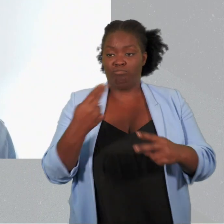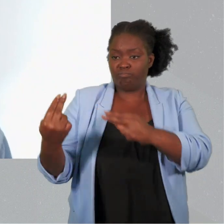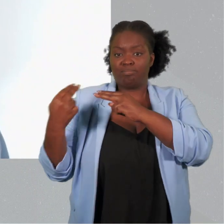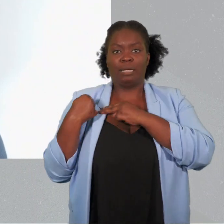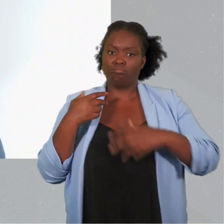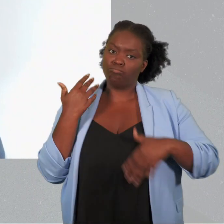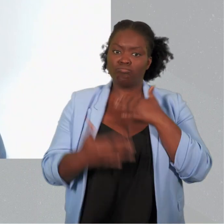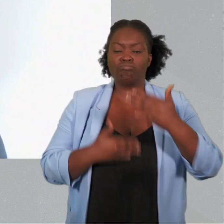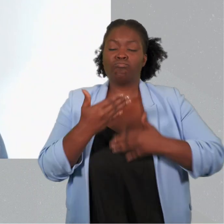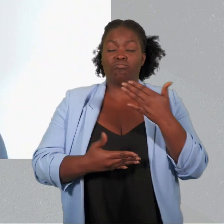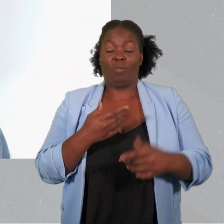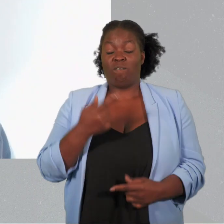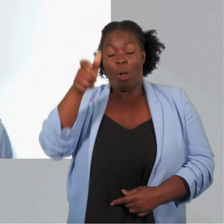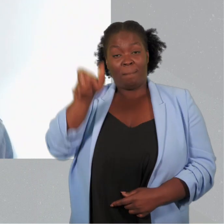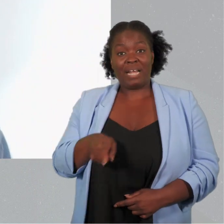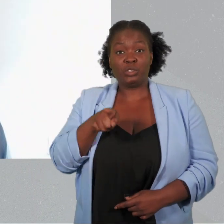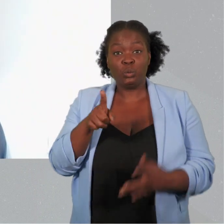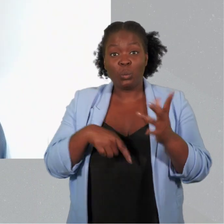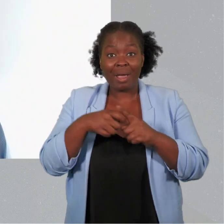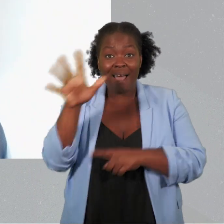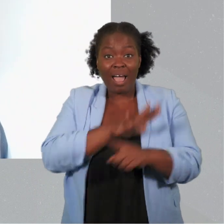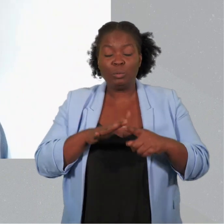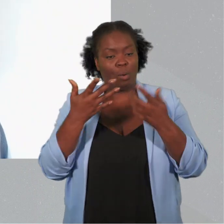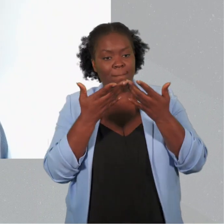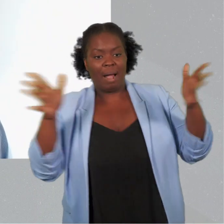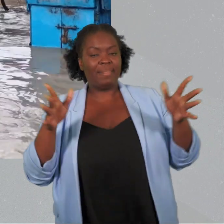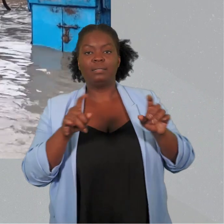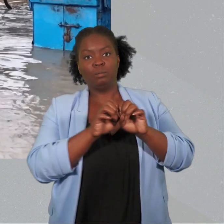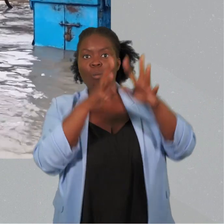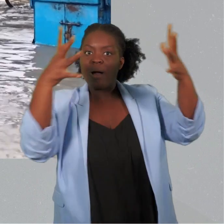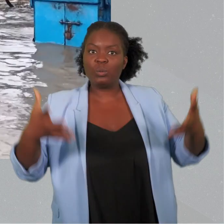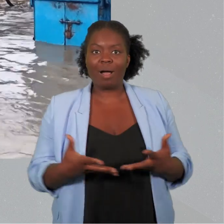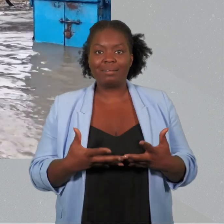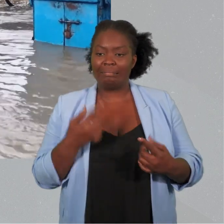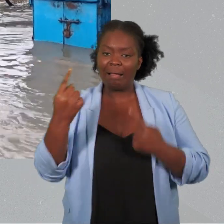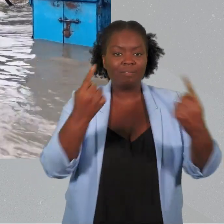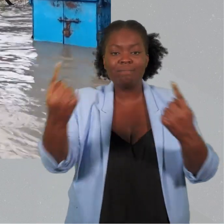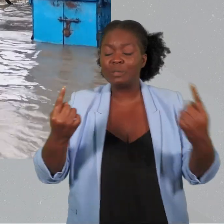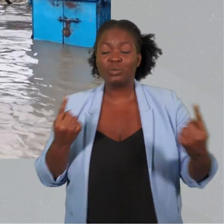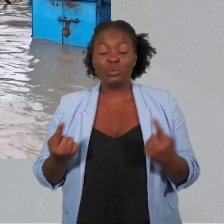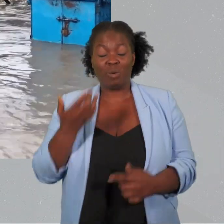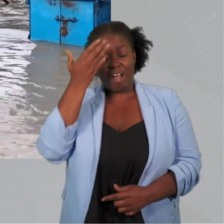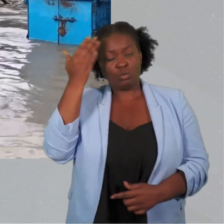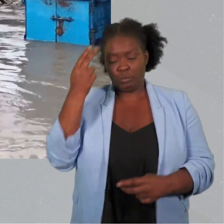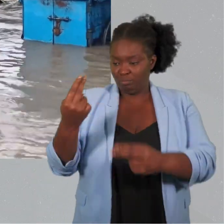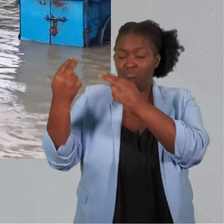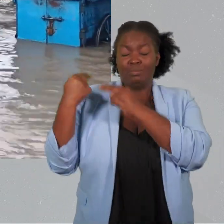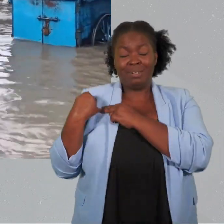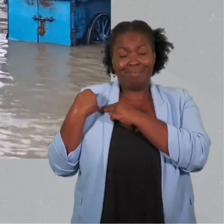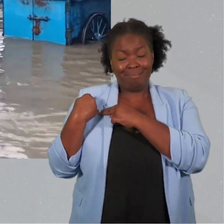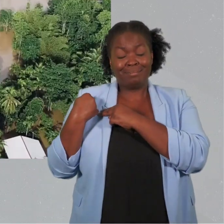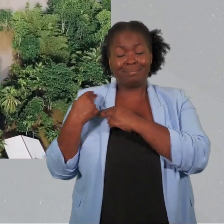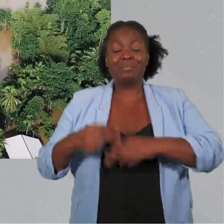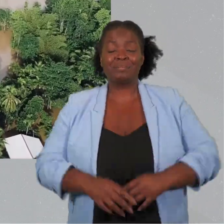tackle it for the sake of our patients in the United Kingdom, but for the sake of the public everywhere in the world. Every individual, every country has a responsibility to